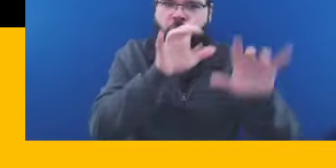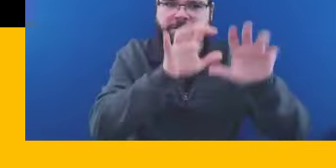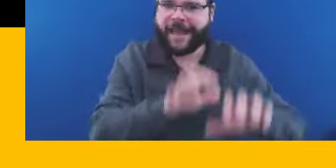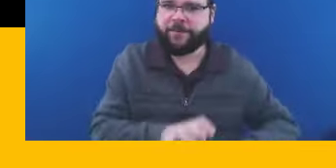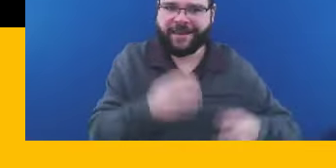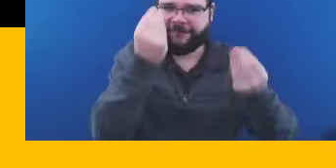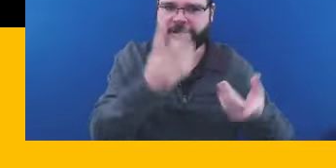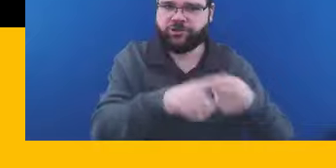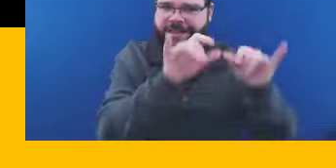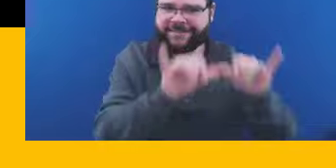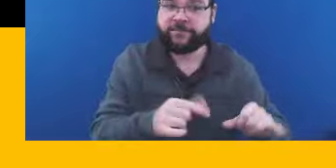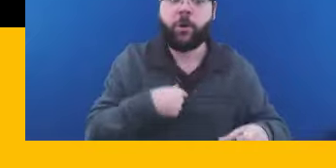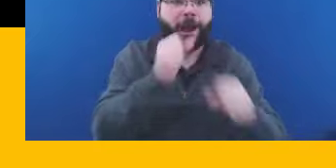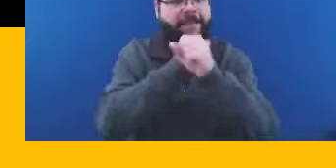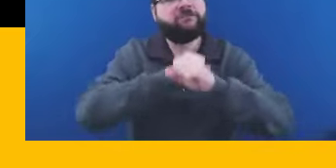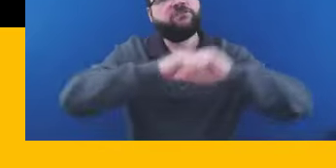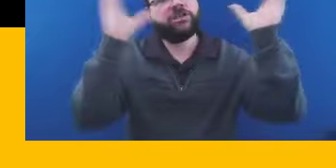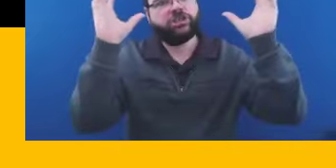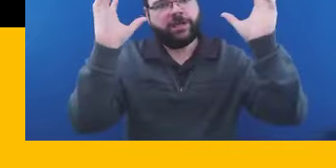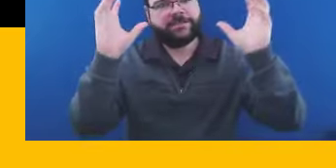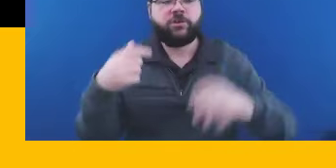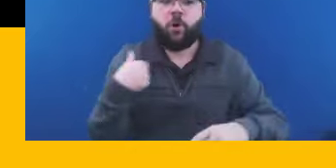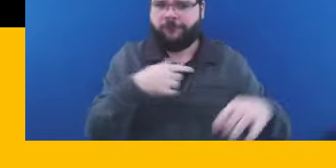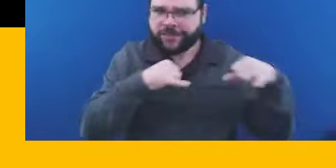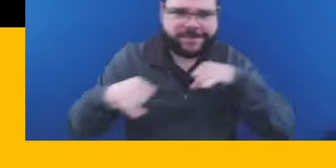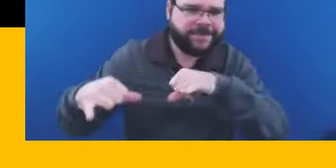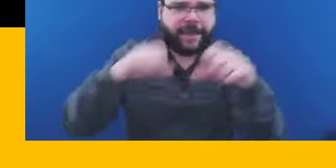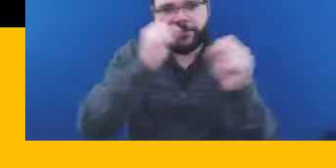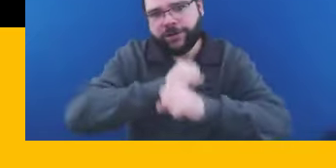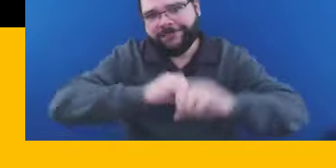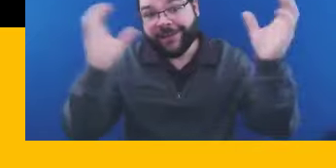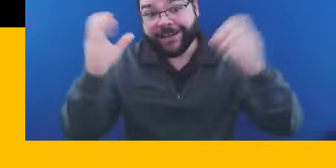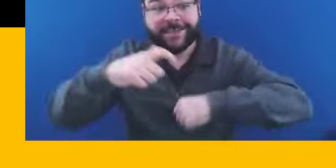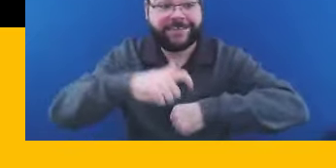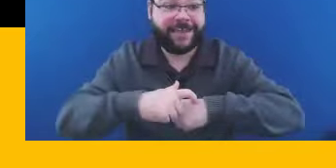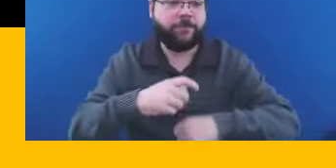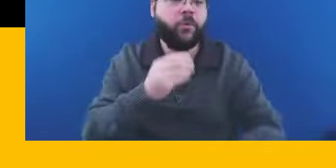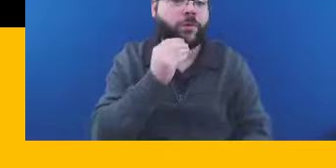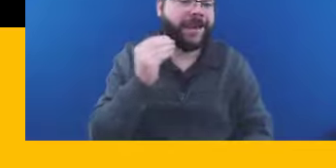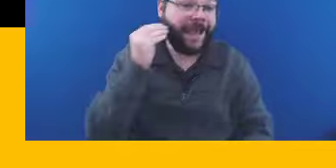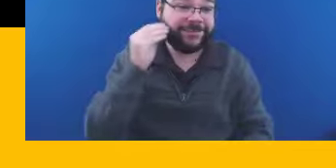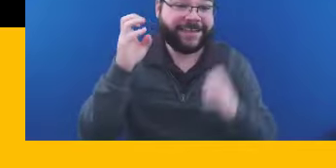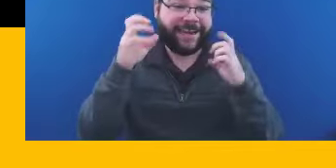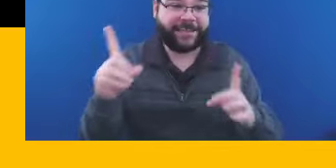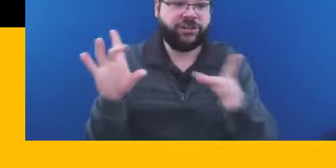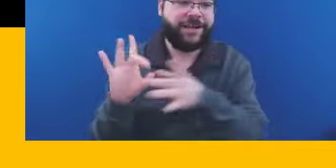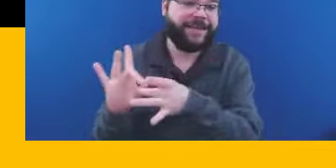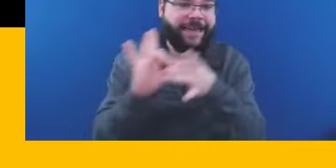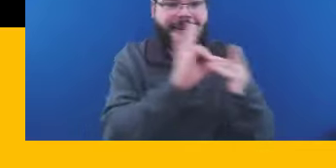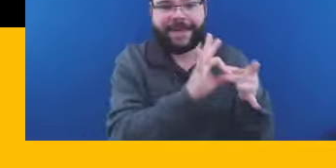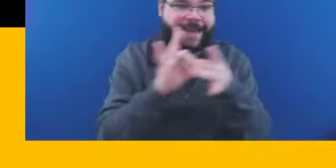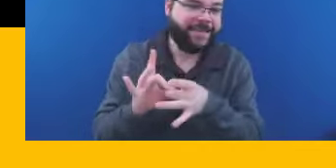really envision, just like us all, to vision it together, a time when housing and education are connected and